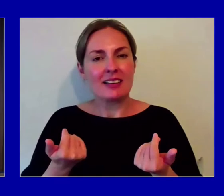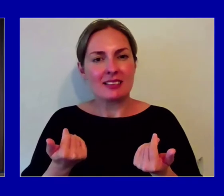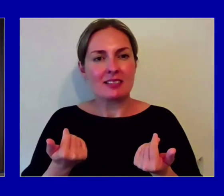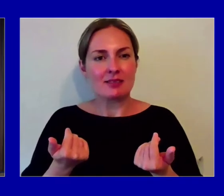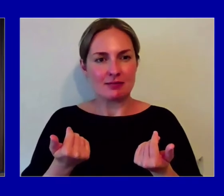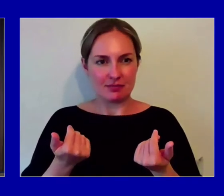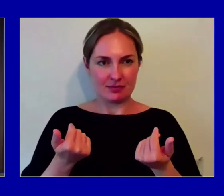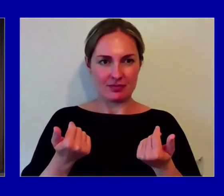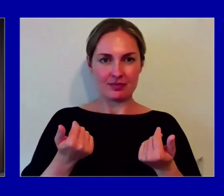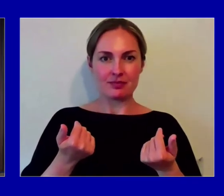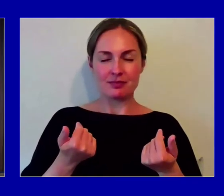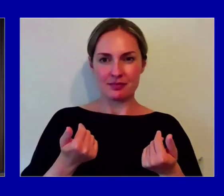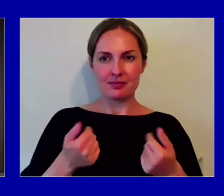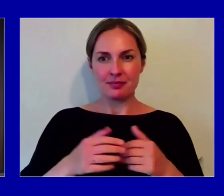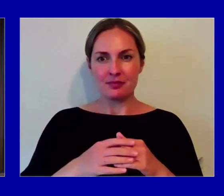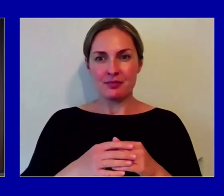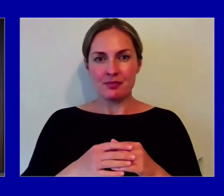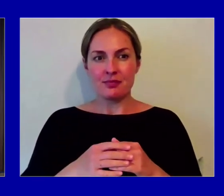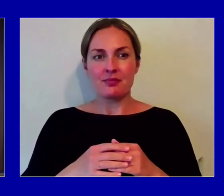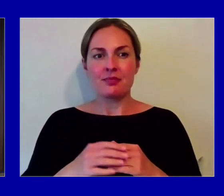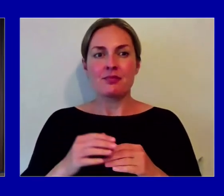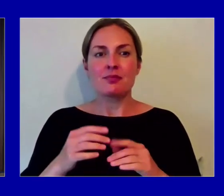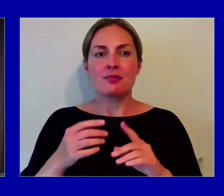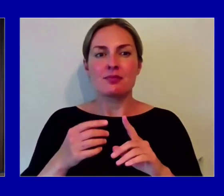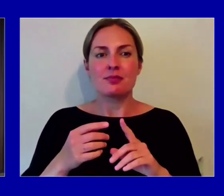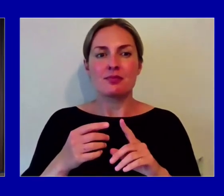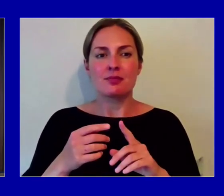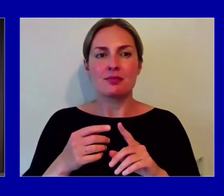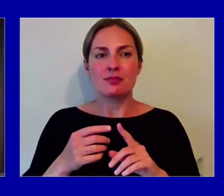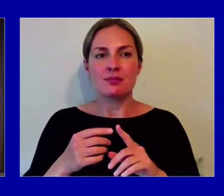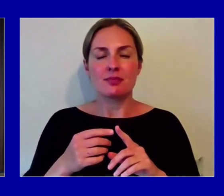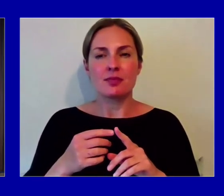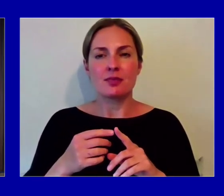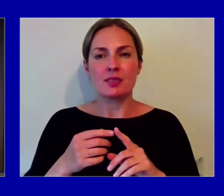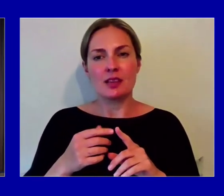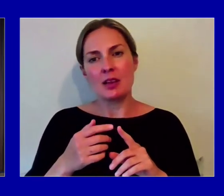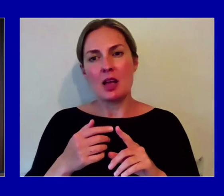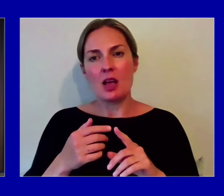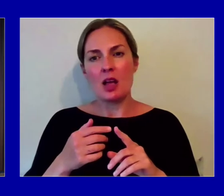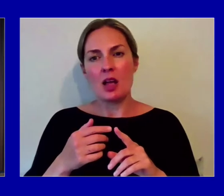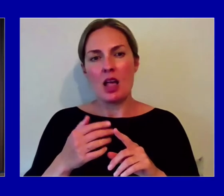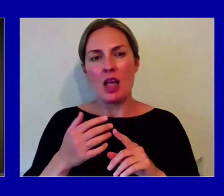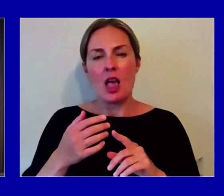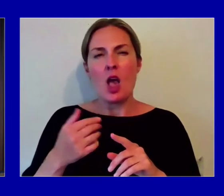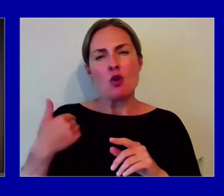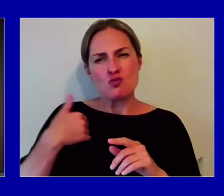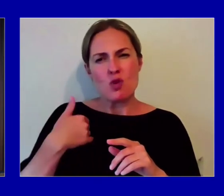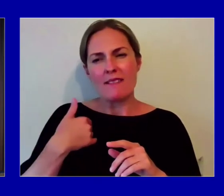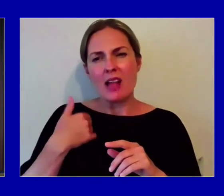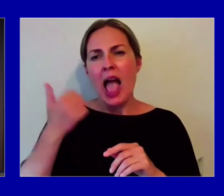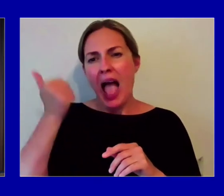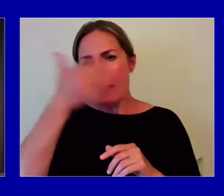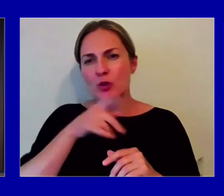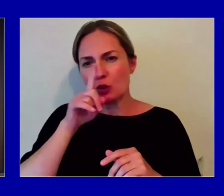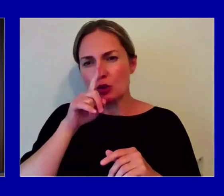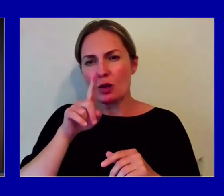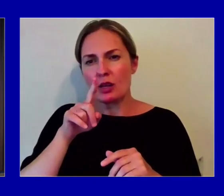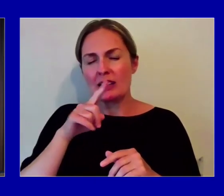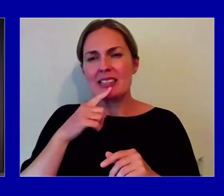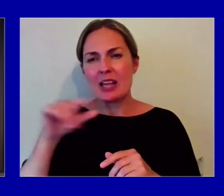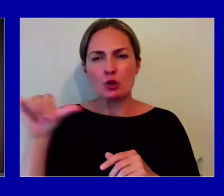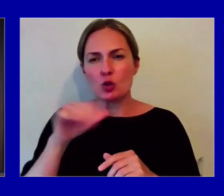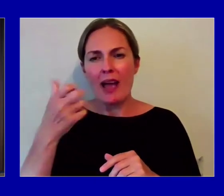Uh, that's roughly 10 to 12, uh, trees to the acre. You know, that's a rule of thumb. You know, uh, some countries